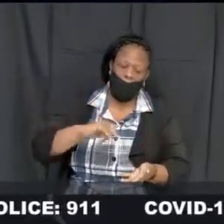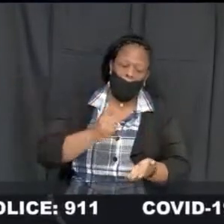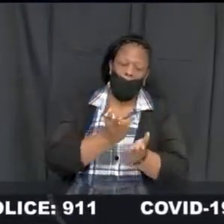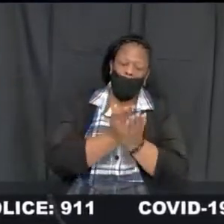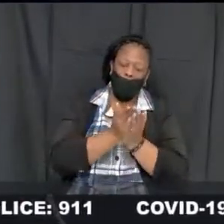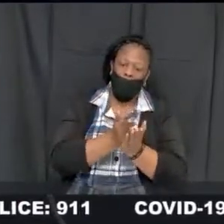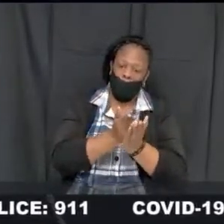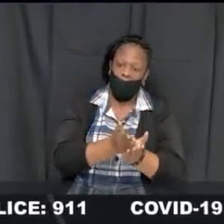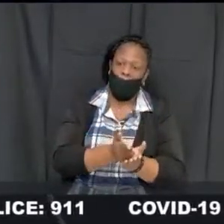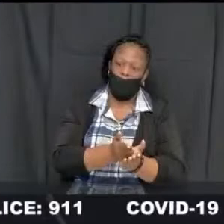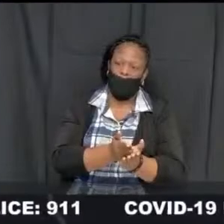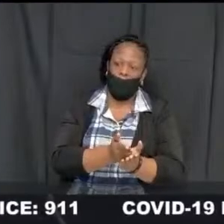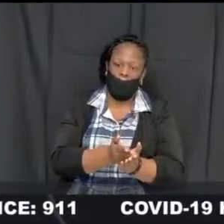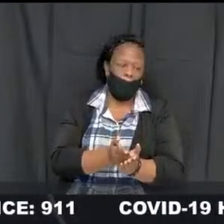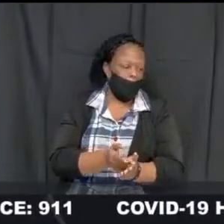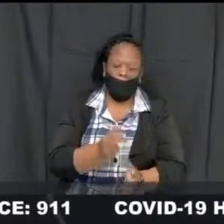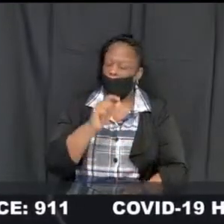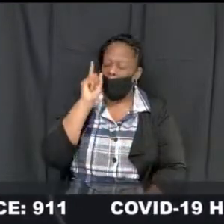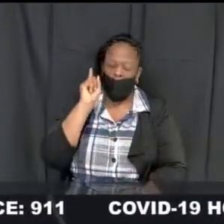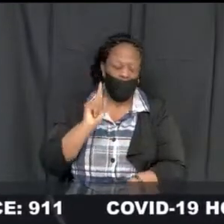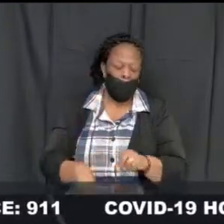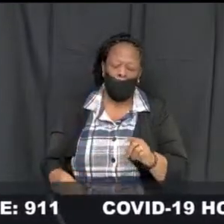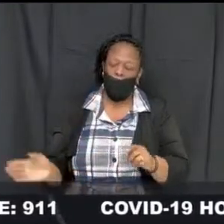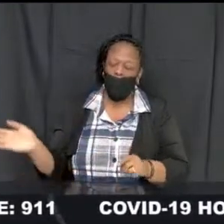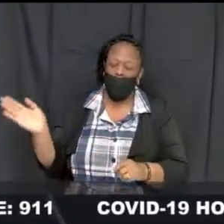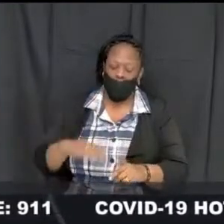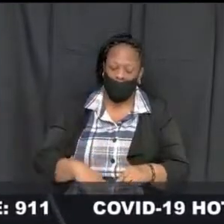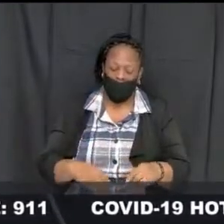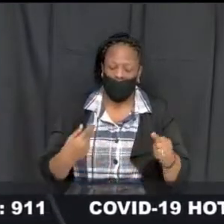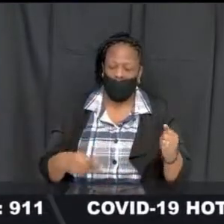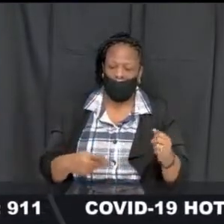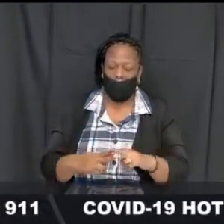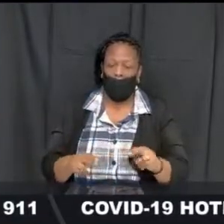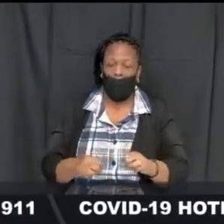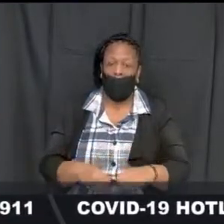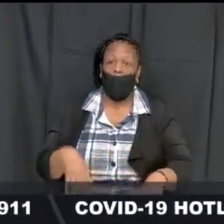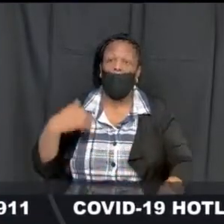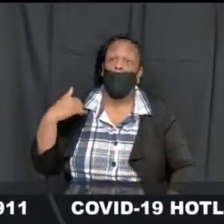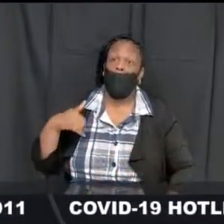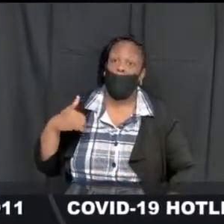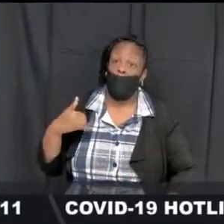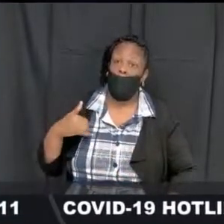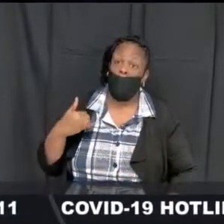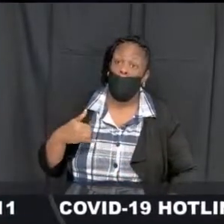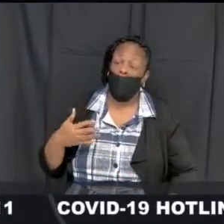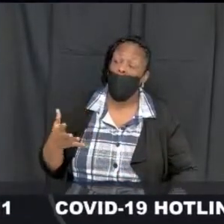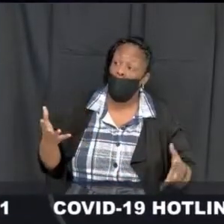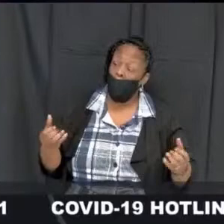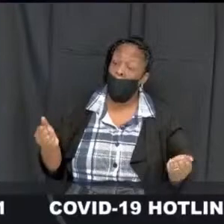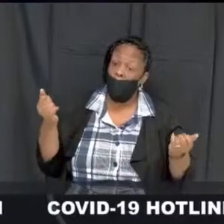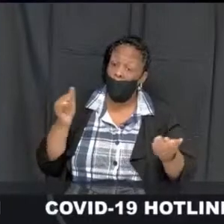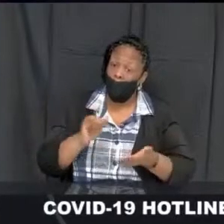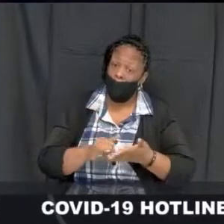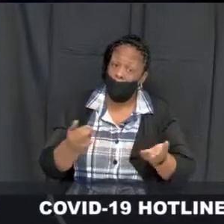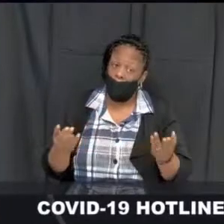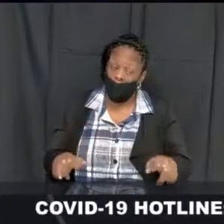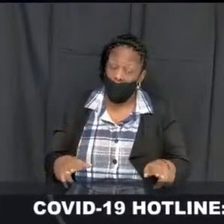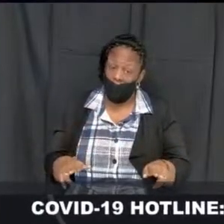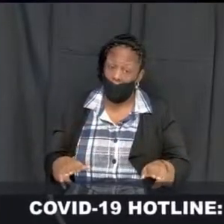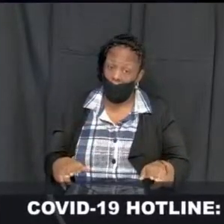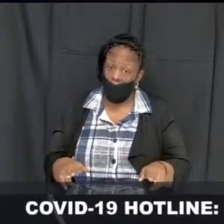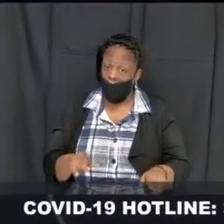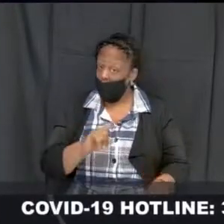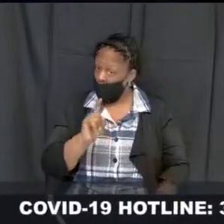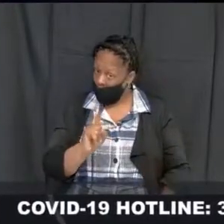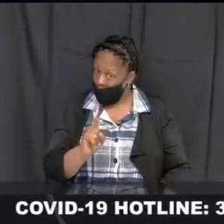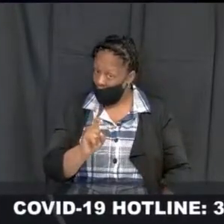passengers, our customers, then we will not come to your port. This will not be the responsibility of a government.